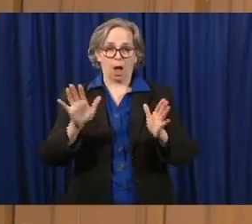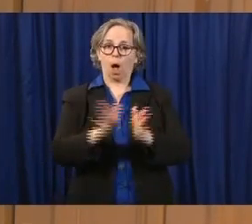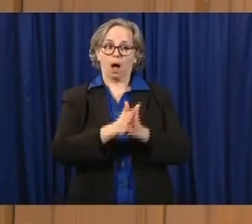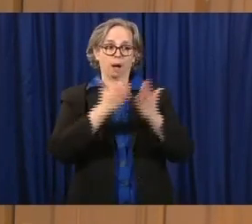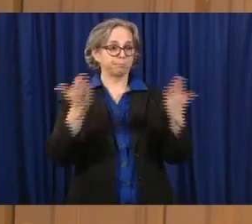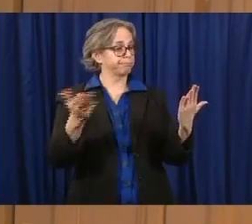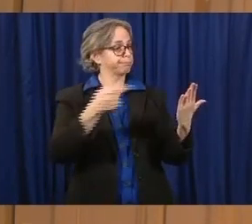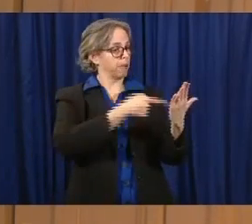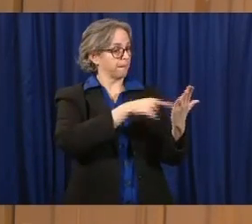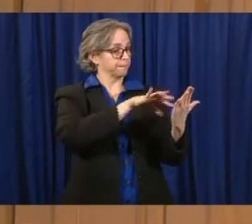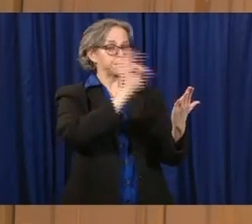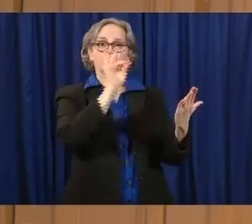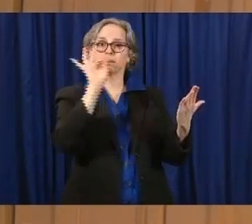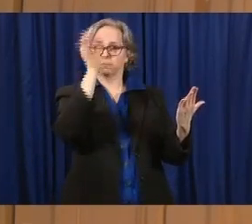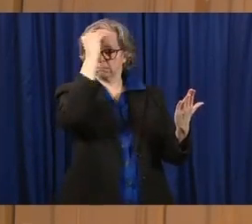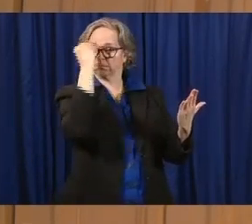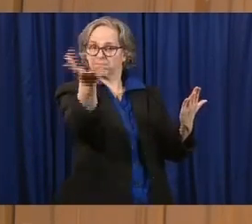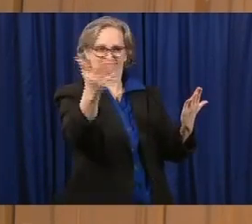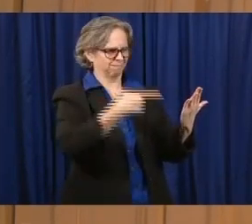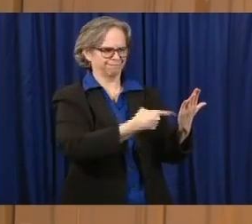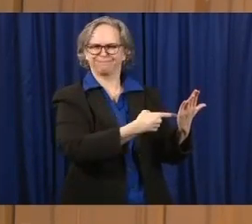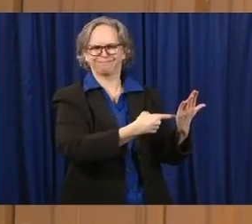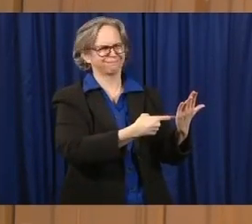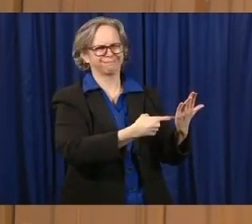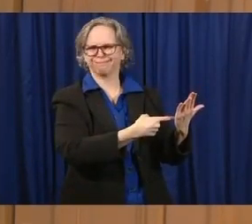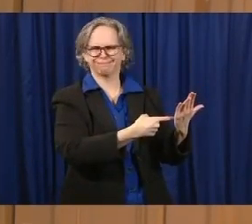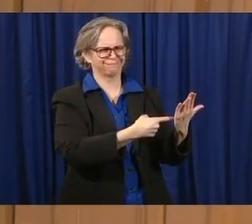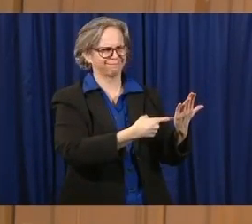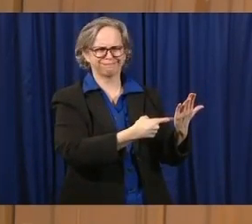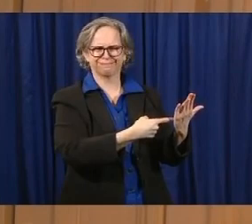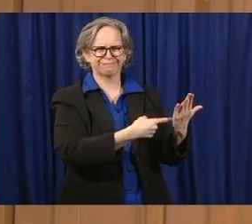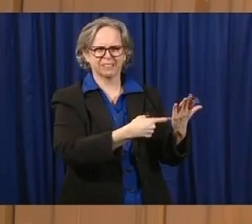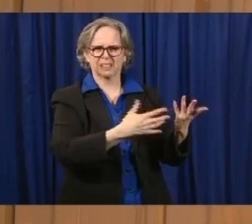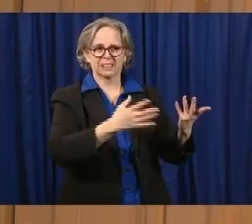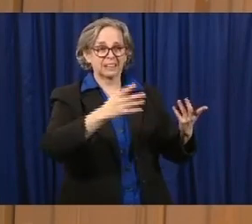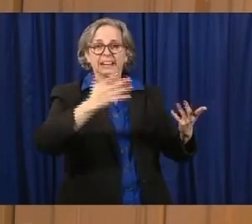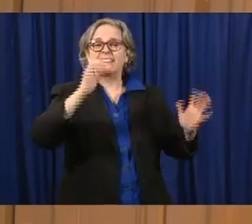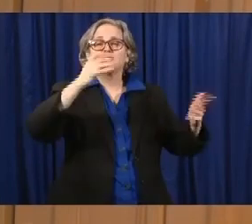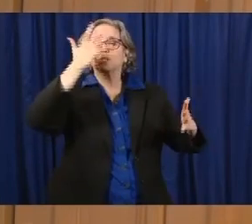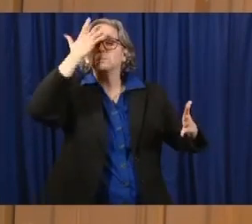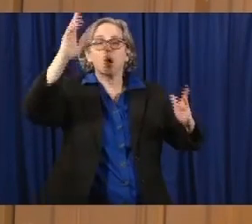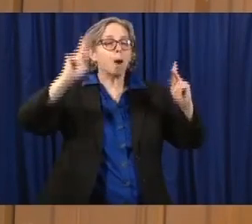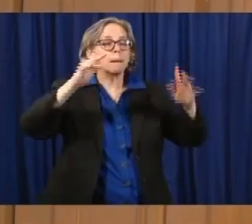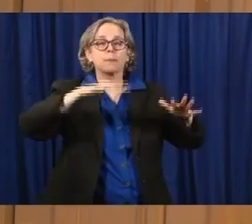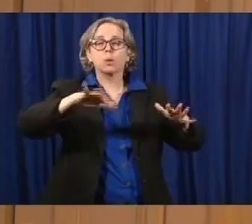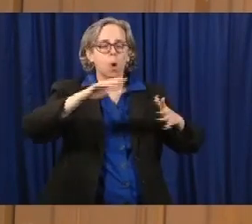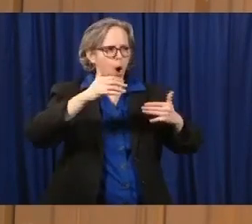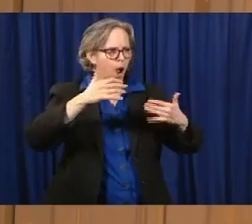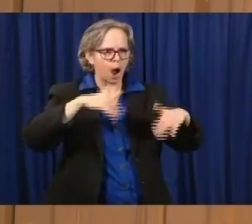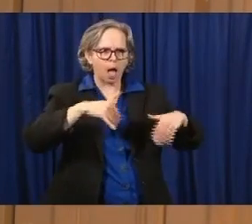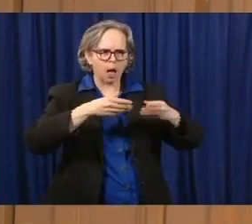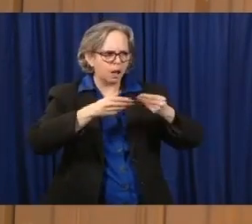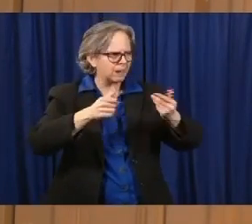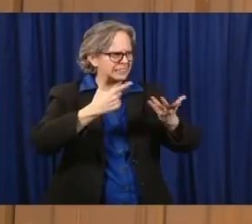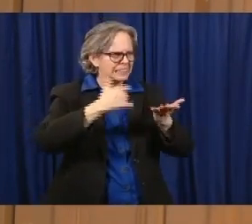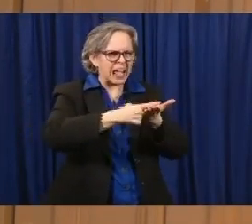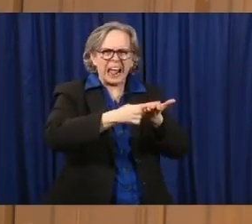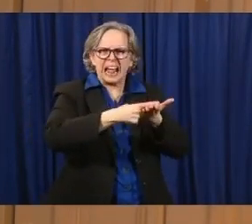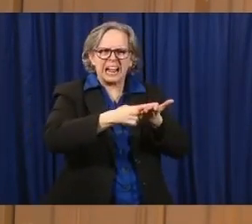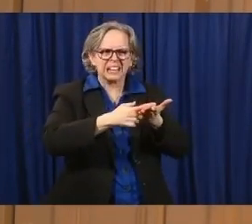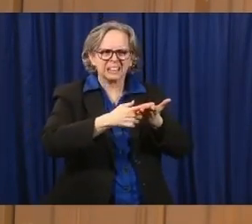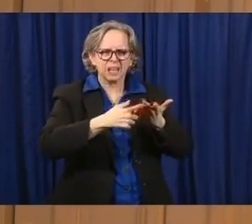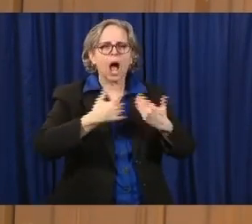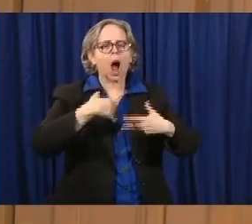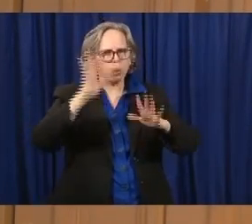best minds in the world are trying to solve. But we will keep sharing it with you as we ourselves come to understand